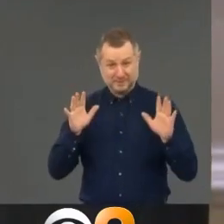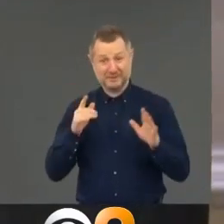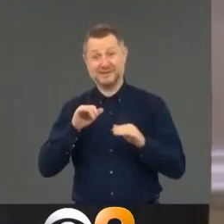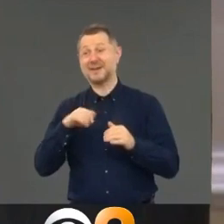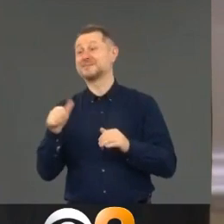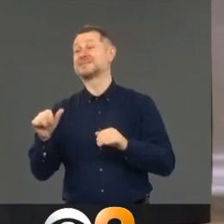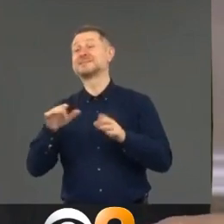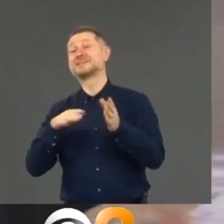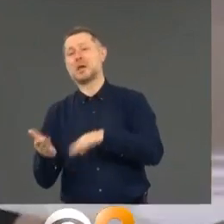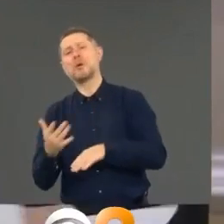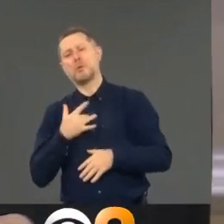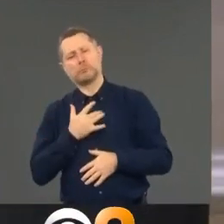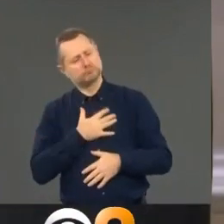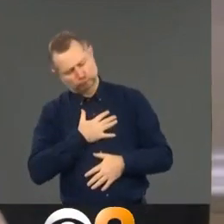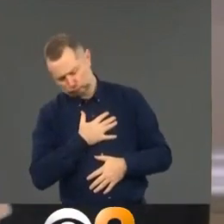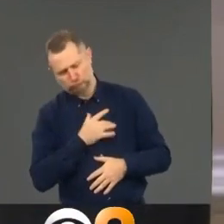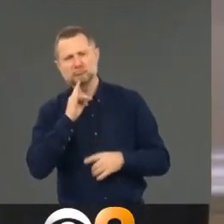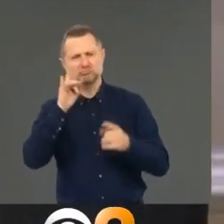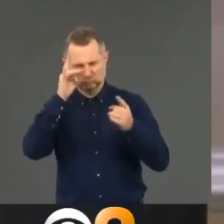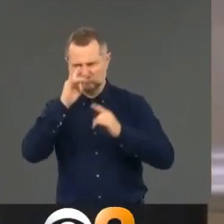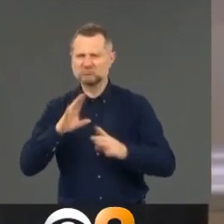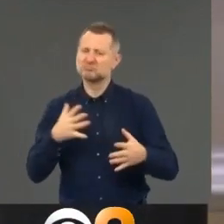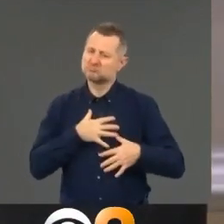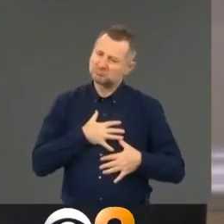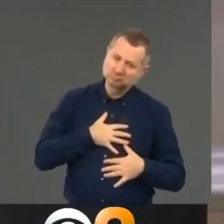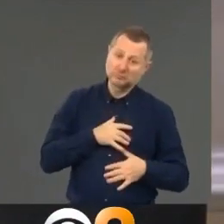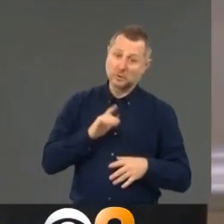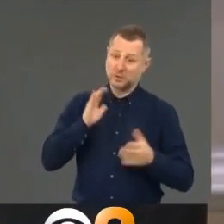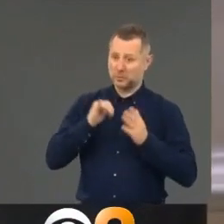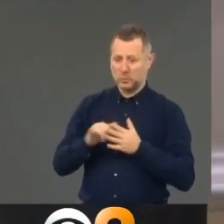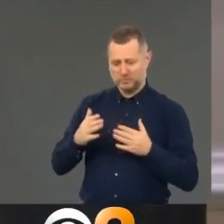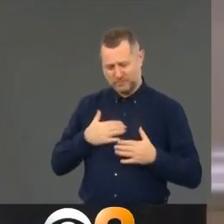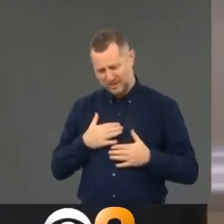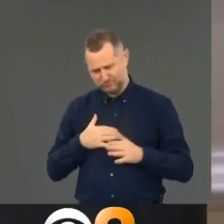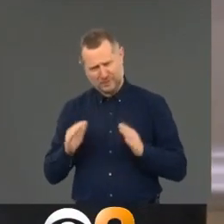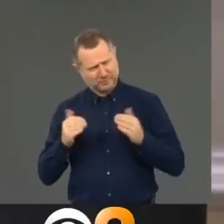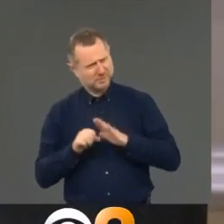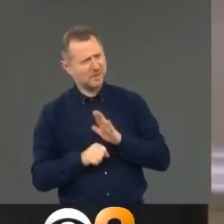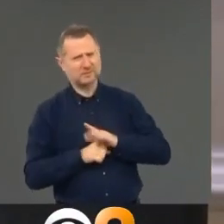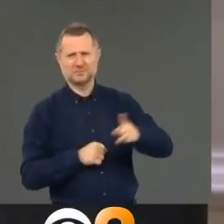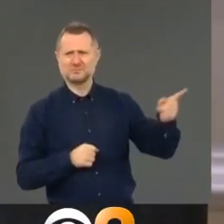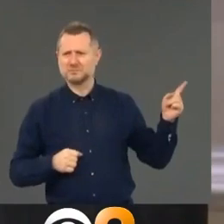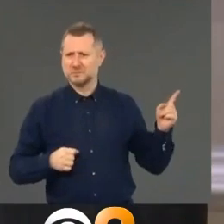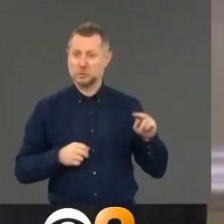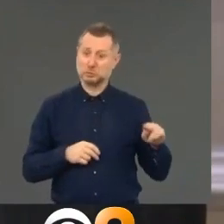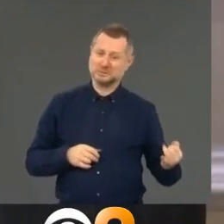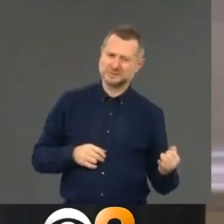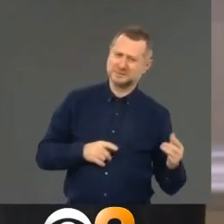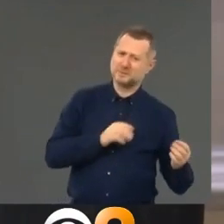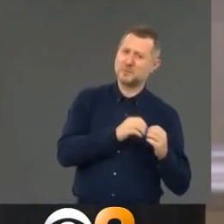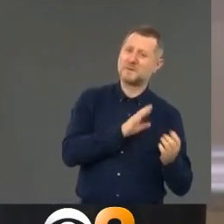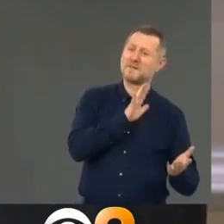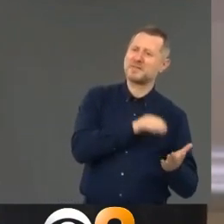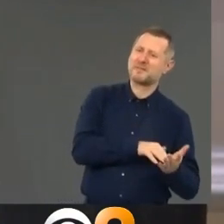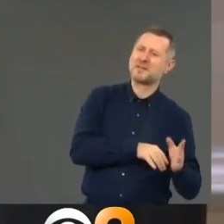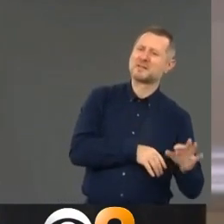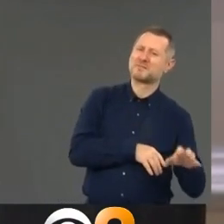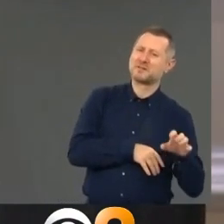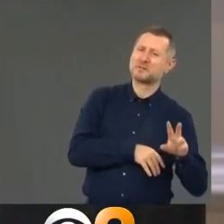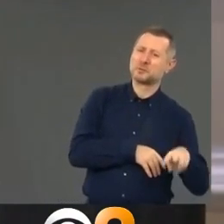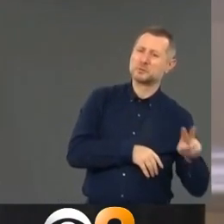unfortunate death, and even when you look at in comparison to other states, New Jersey has 5,522 confirmed nursing